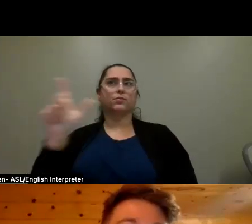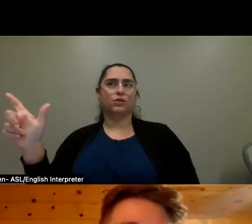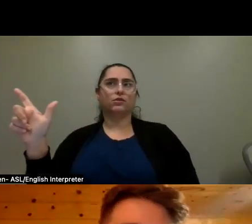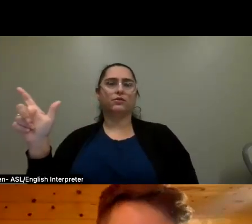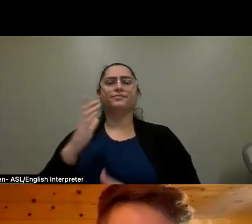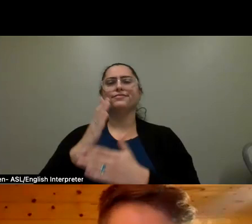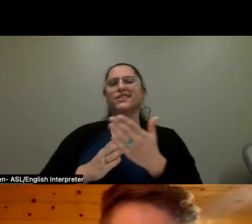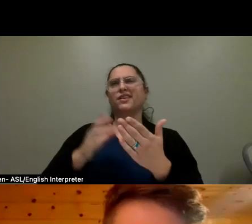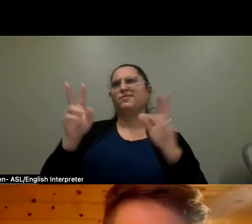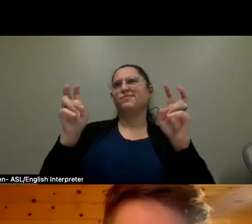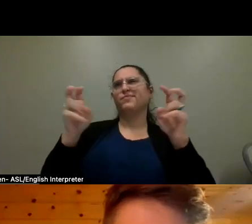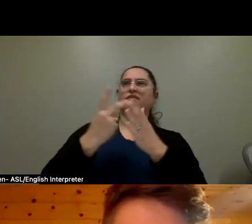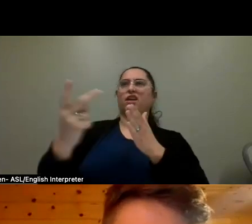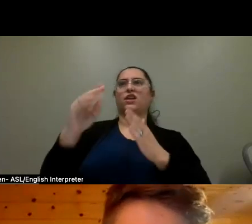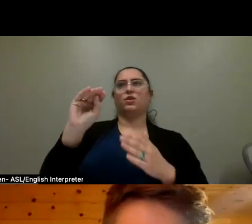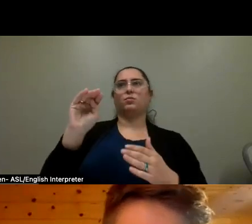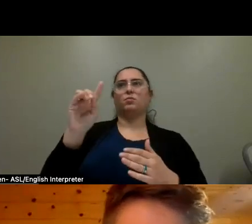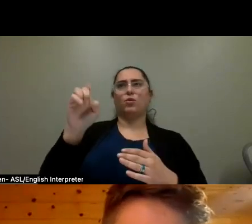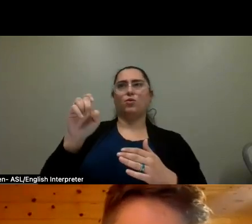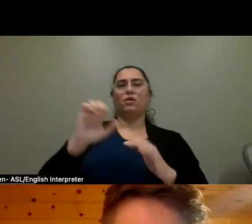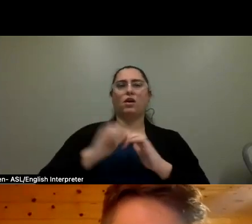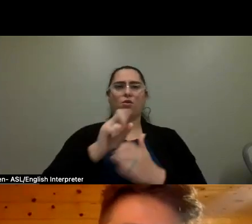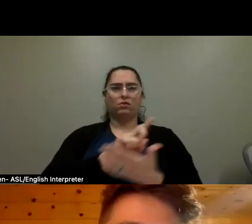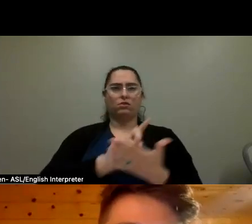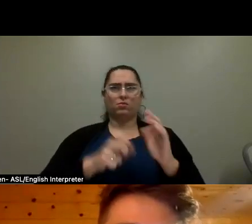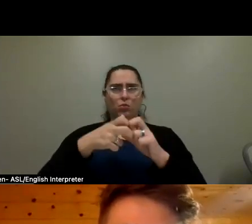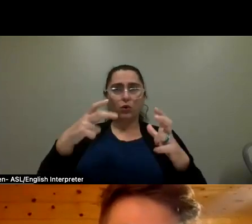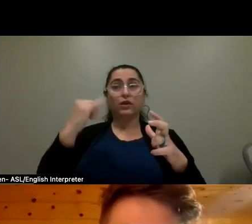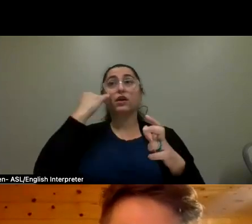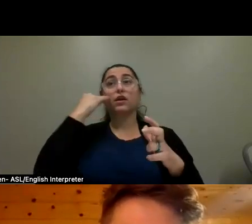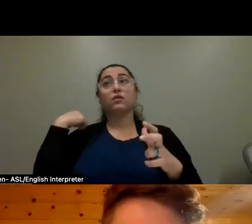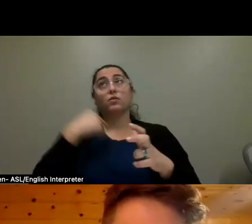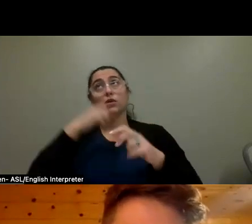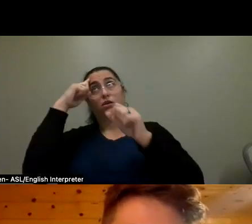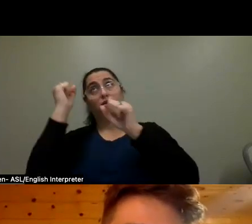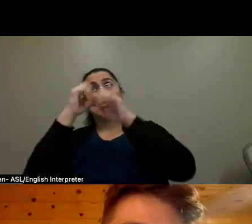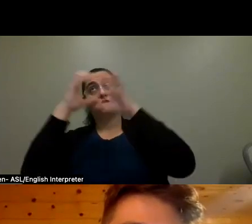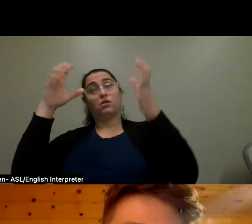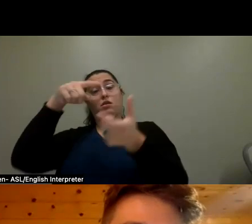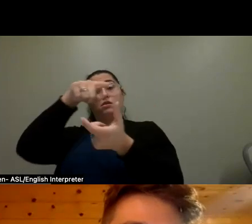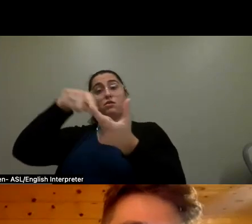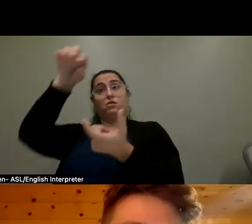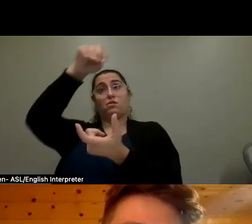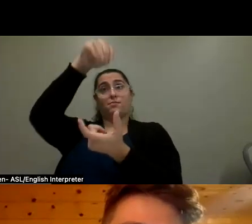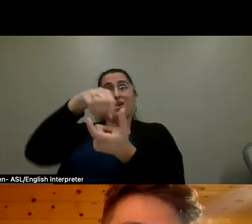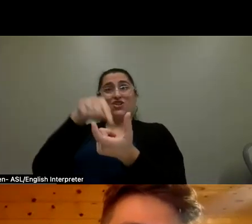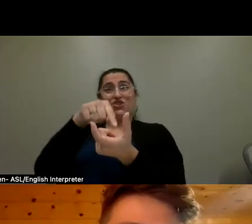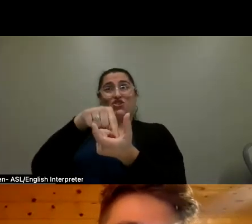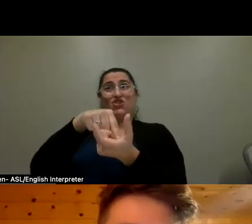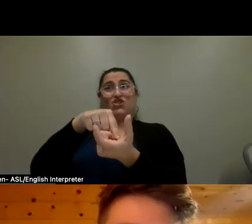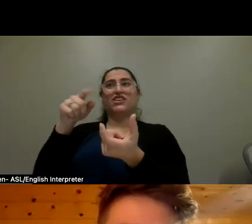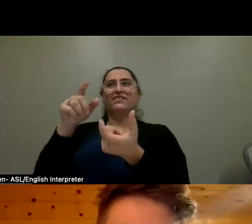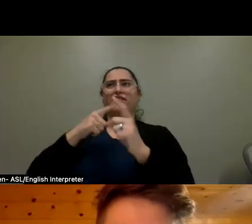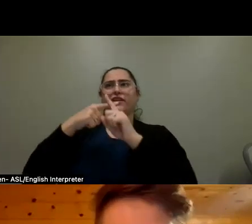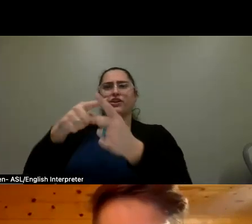the failure modes for designing proteins is that if we're trying to design a binder for a target, sometimes the binder itself doesn't